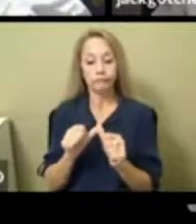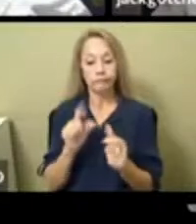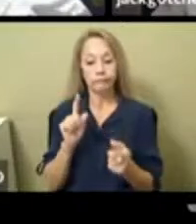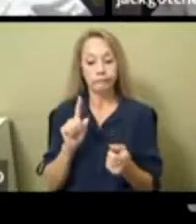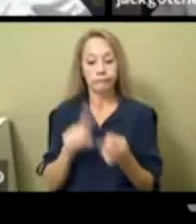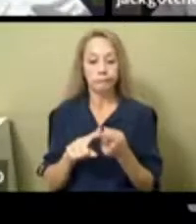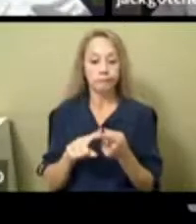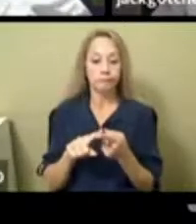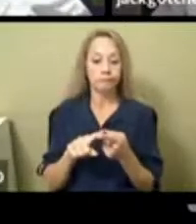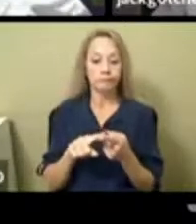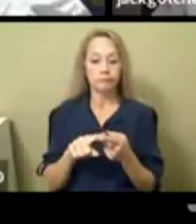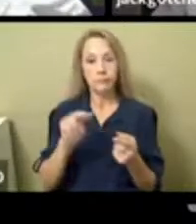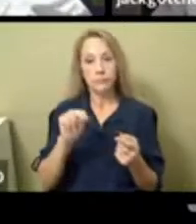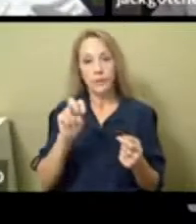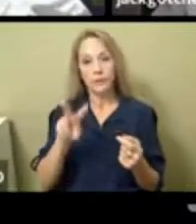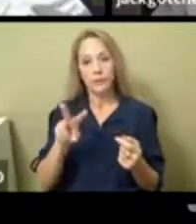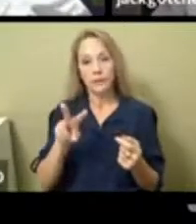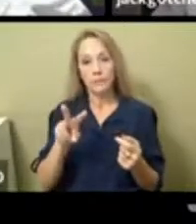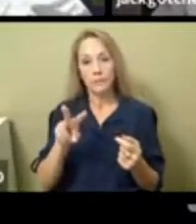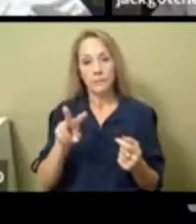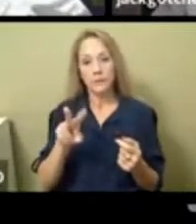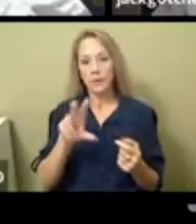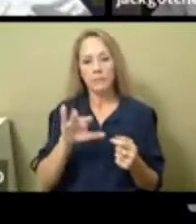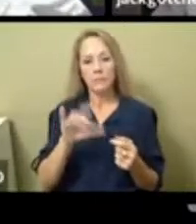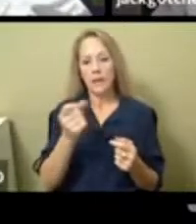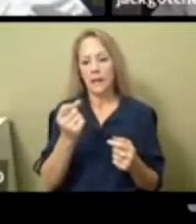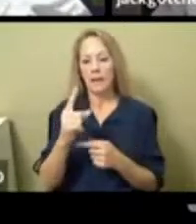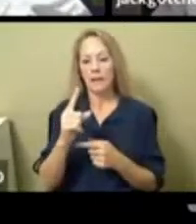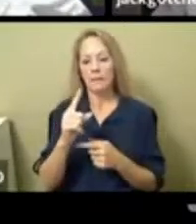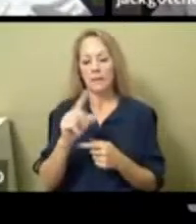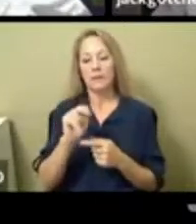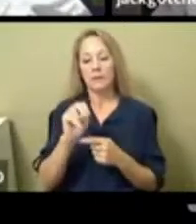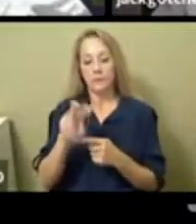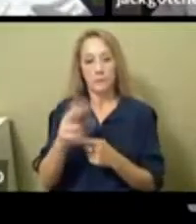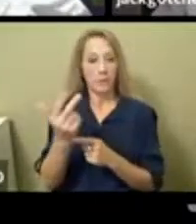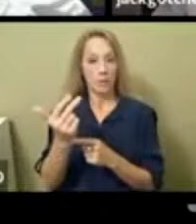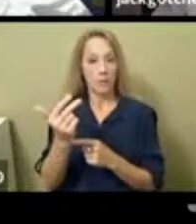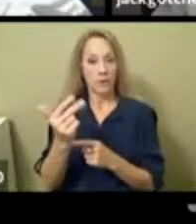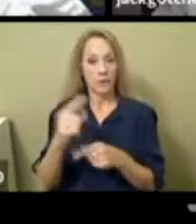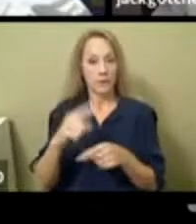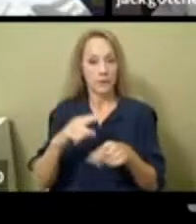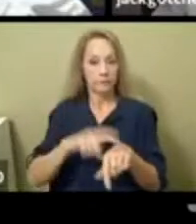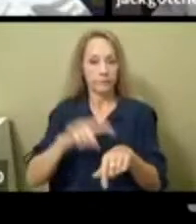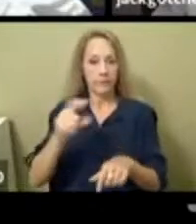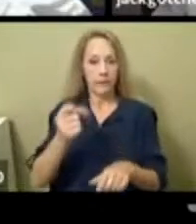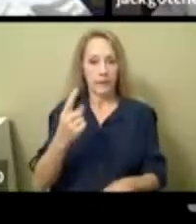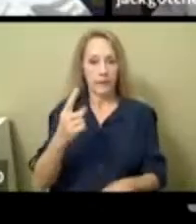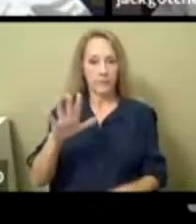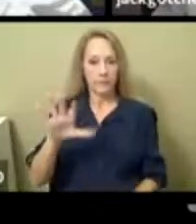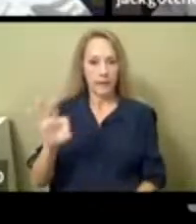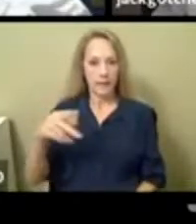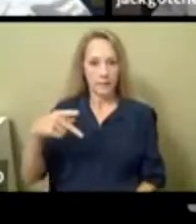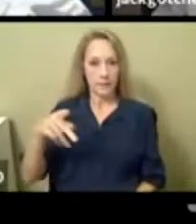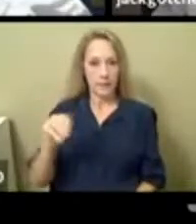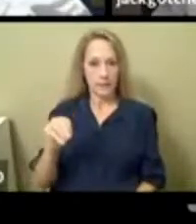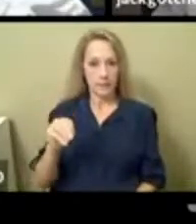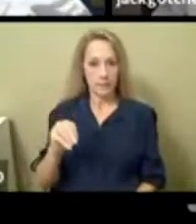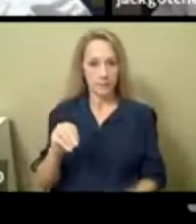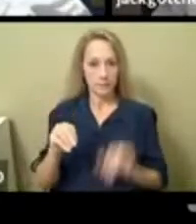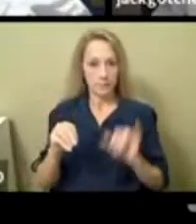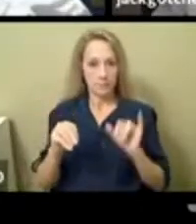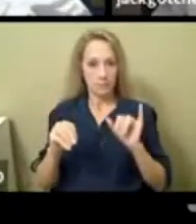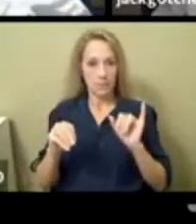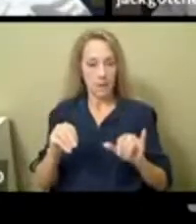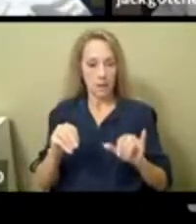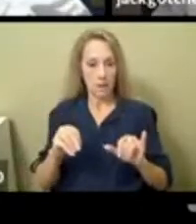like 11:59 p.m. November 13th, that'll cover us.